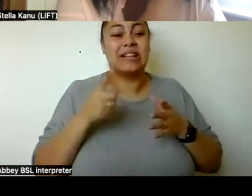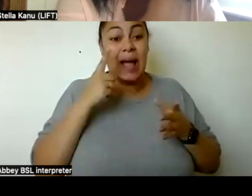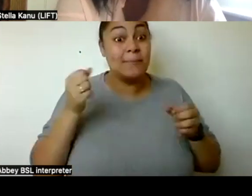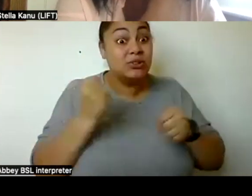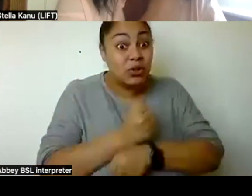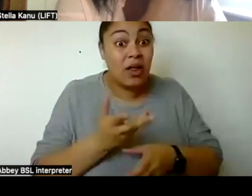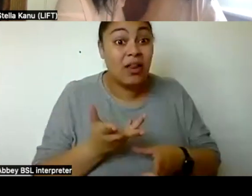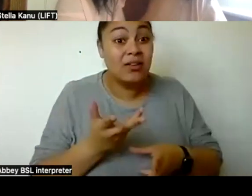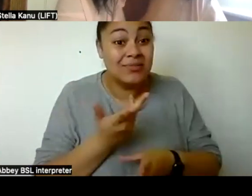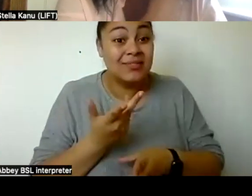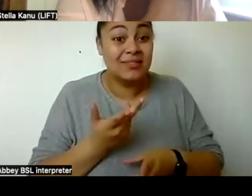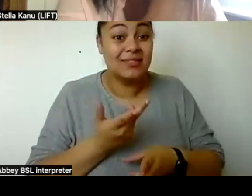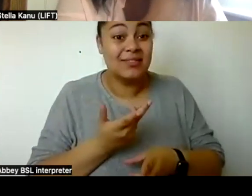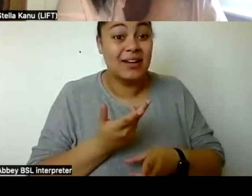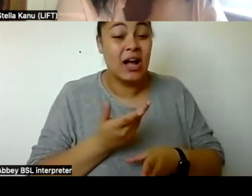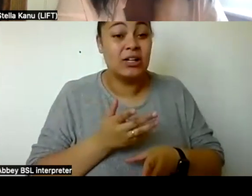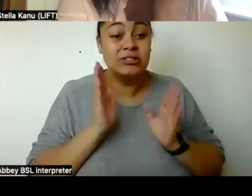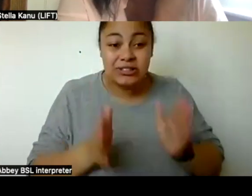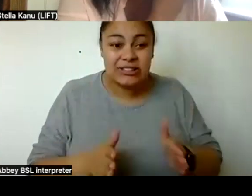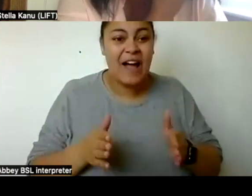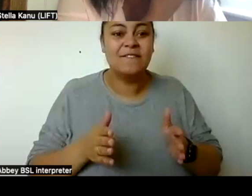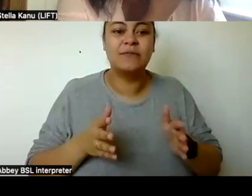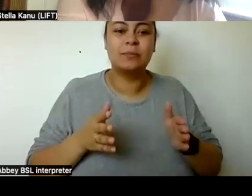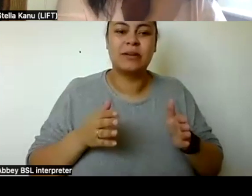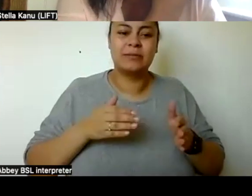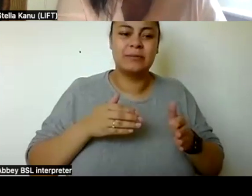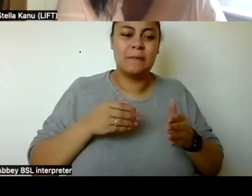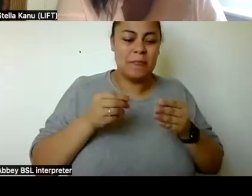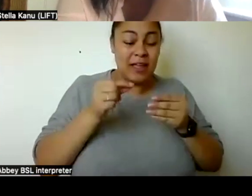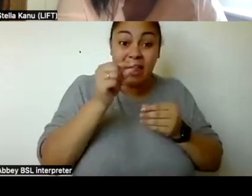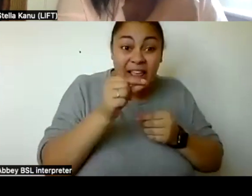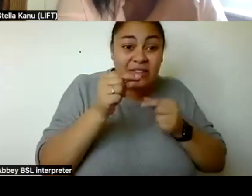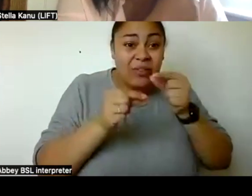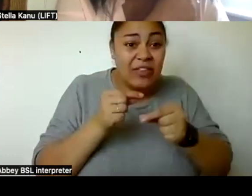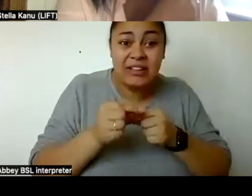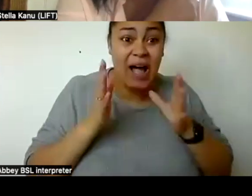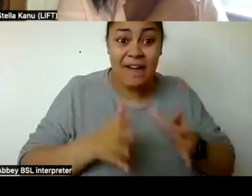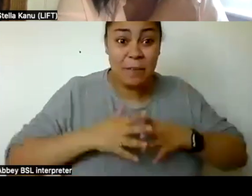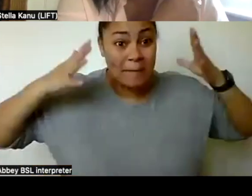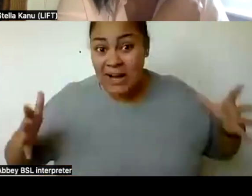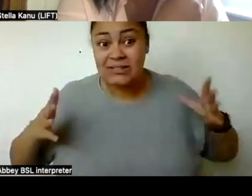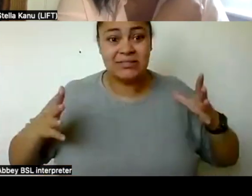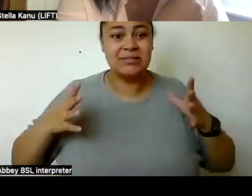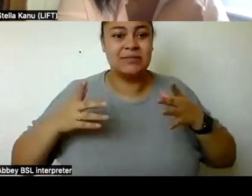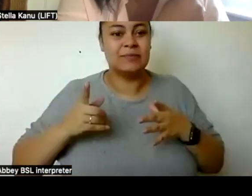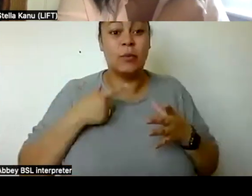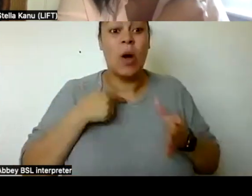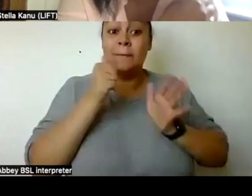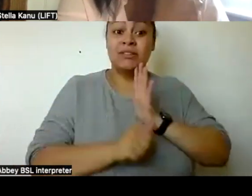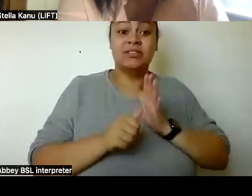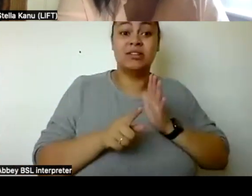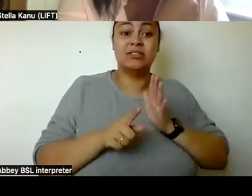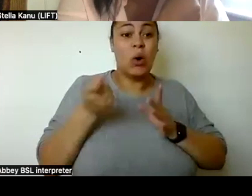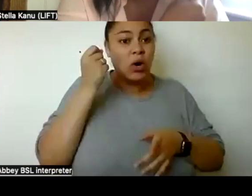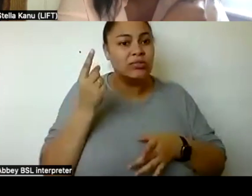done, and it doesn't have to be a series of things. It's the smallest things, because for me, what got me started was understanding that this